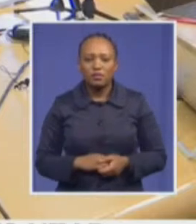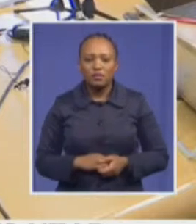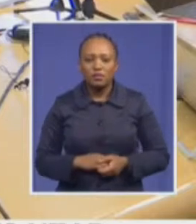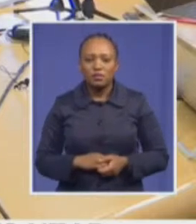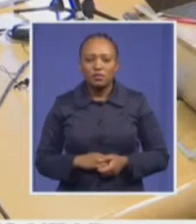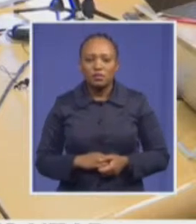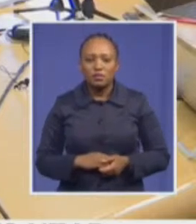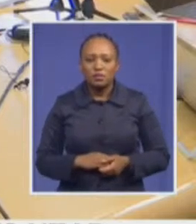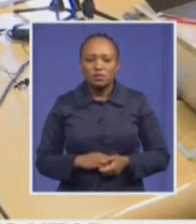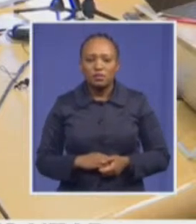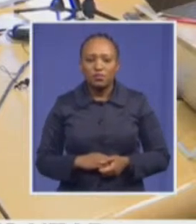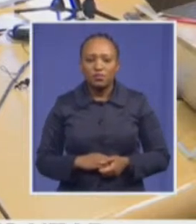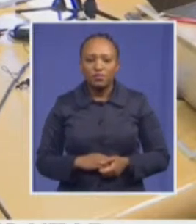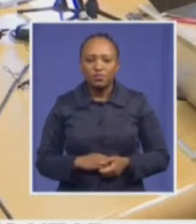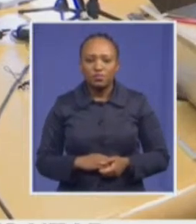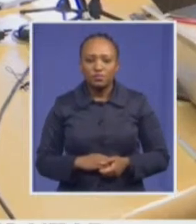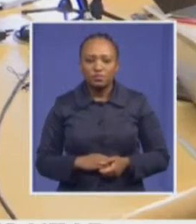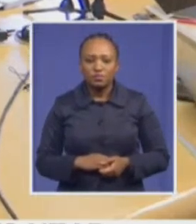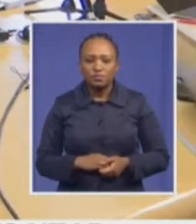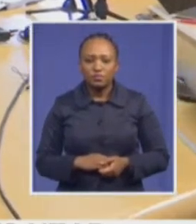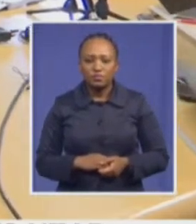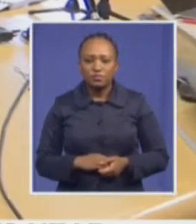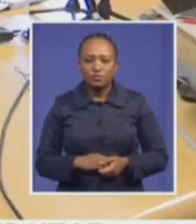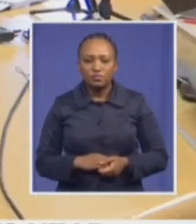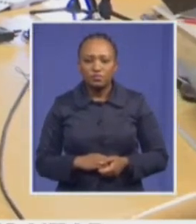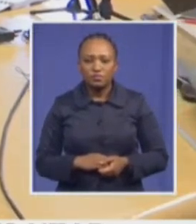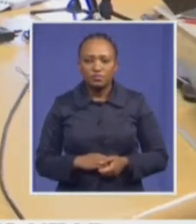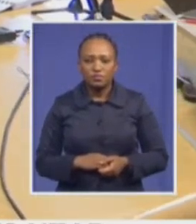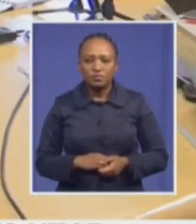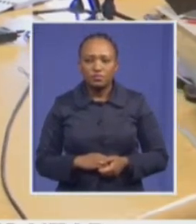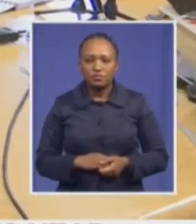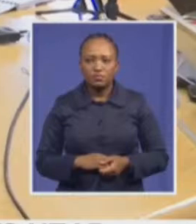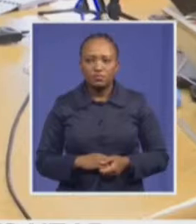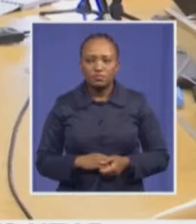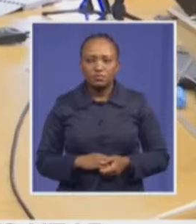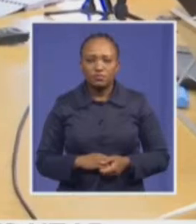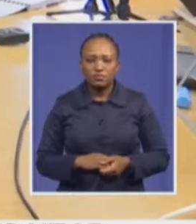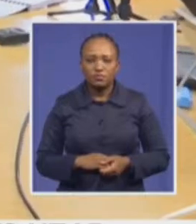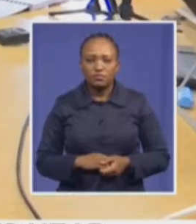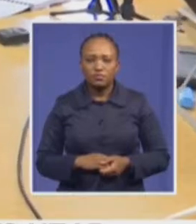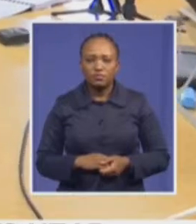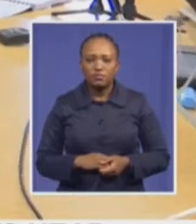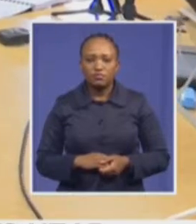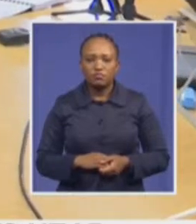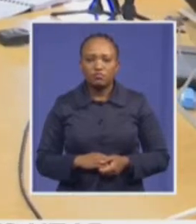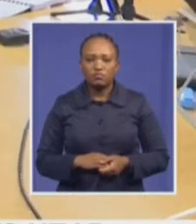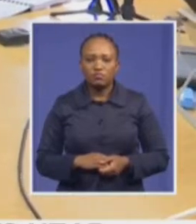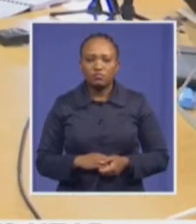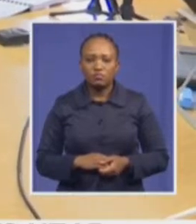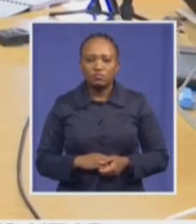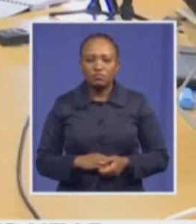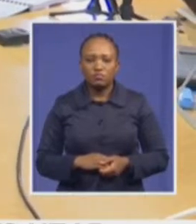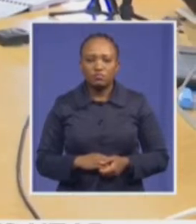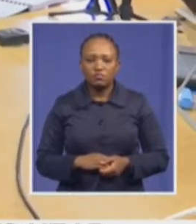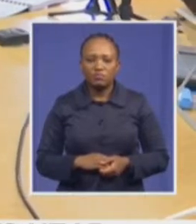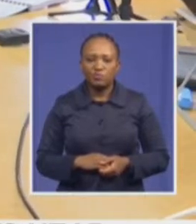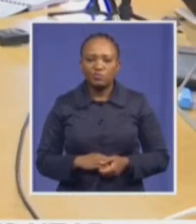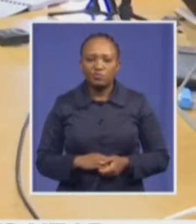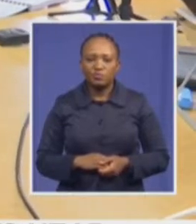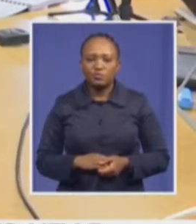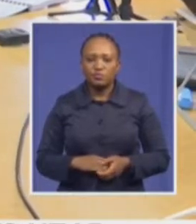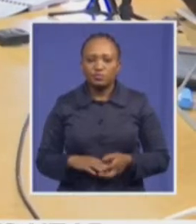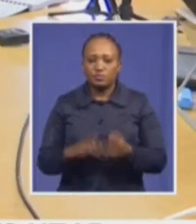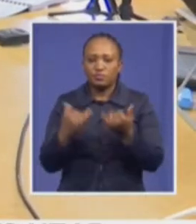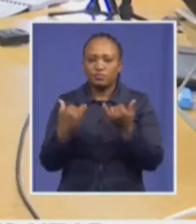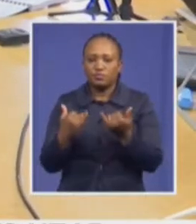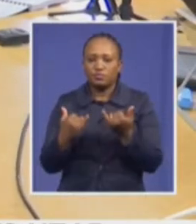my examination in chief. Are you in a position to cross-examine? May we, at your indulgence, Chairperson, my learned